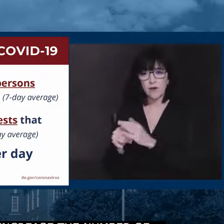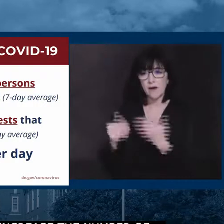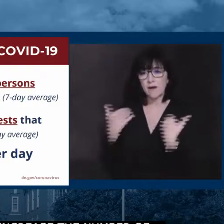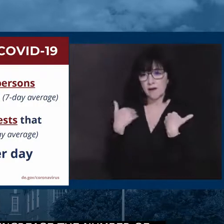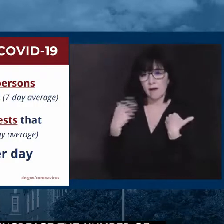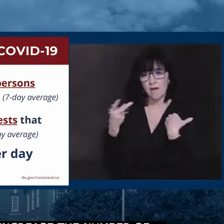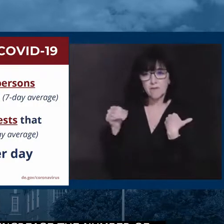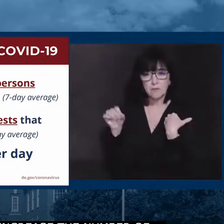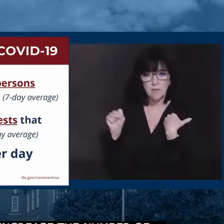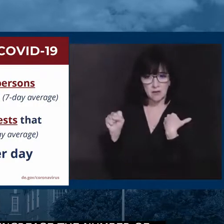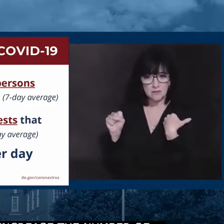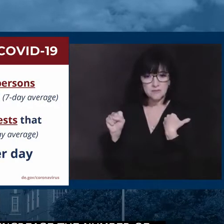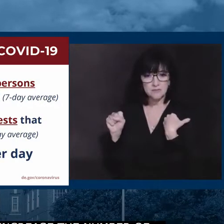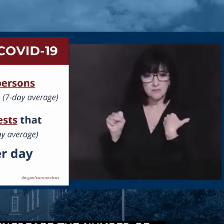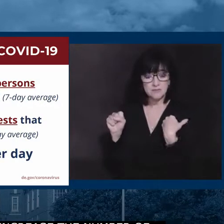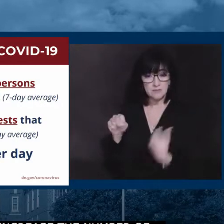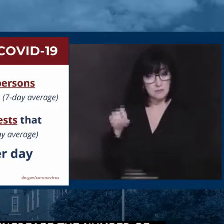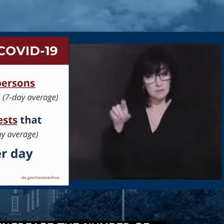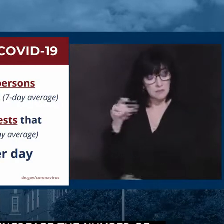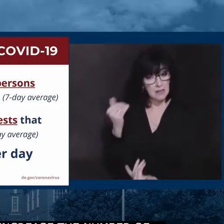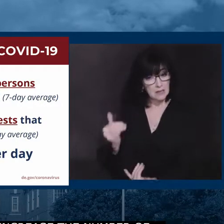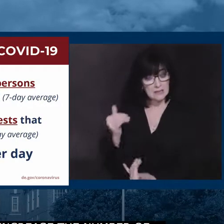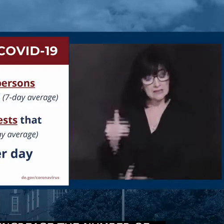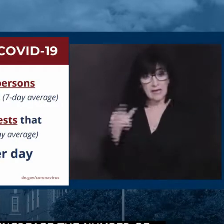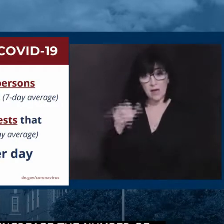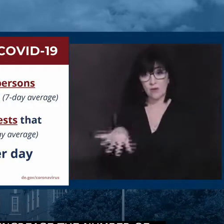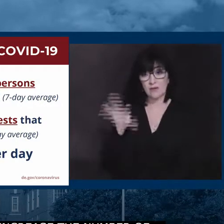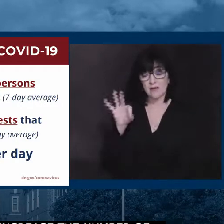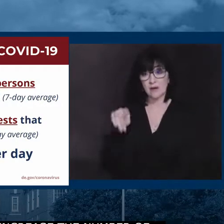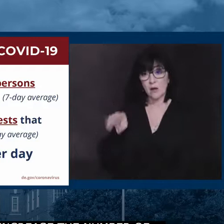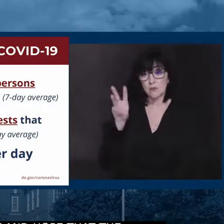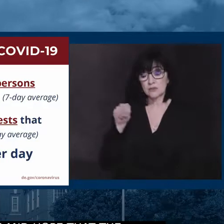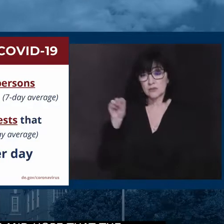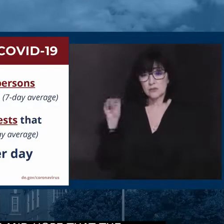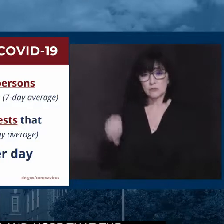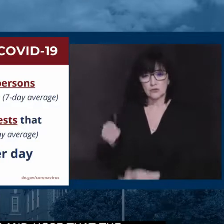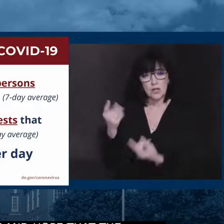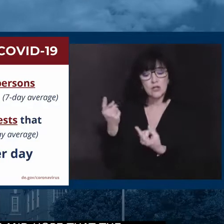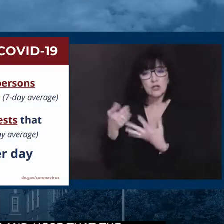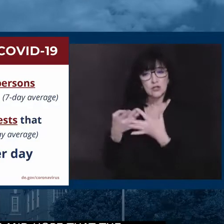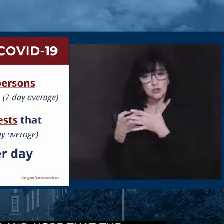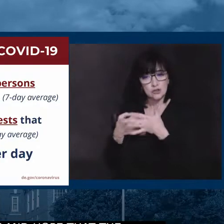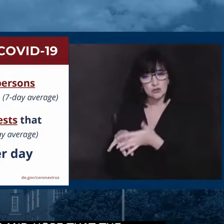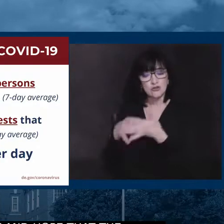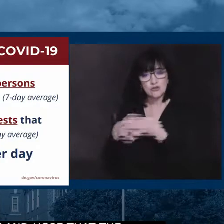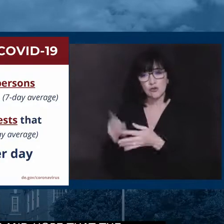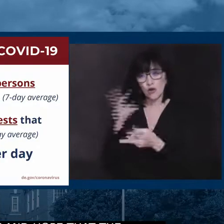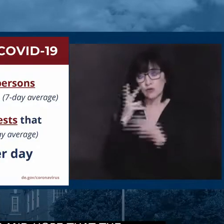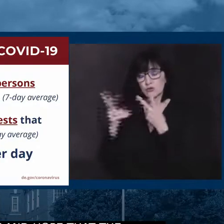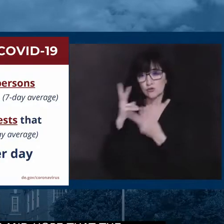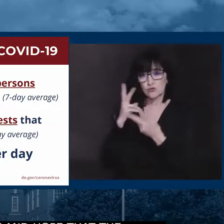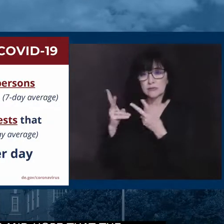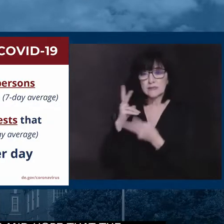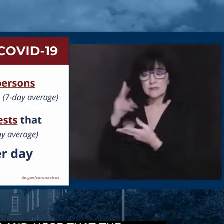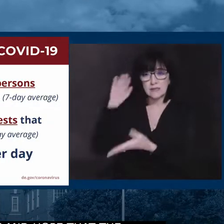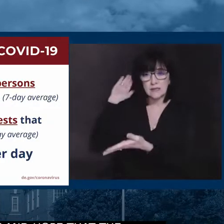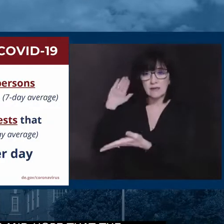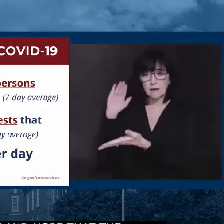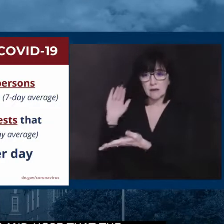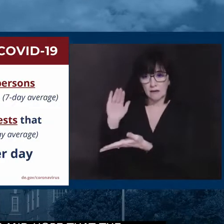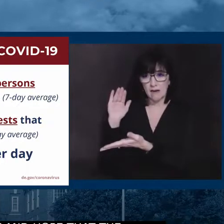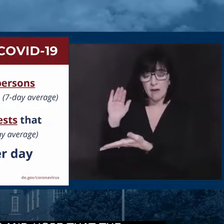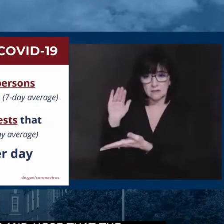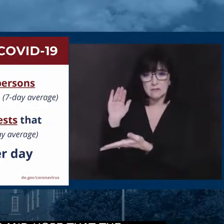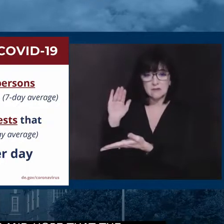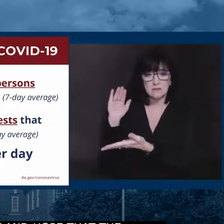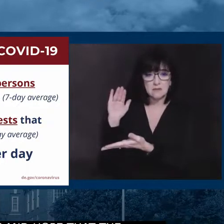percentage is leveling out a little bit, but we're still doing an increasing number of tests, which is driving part